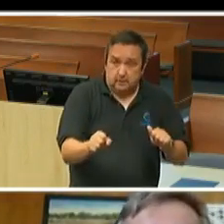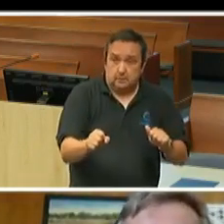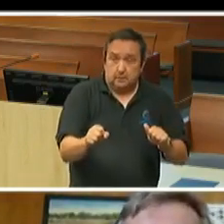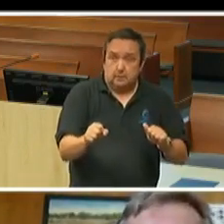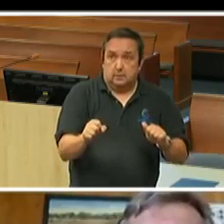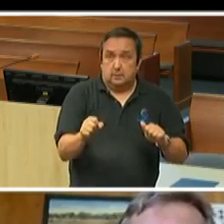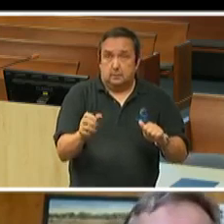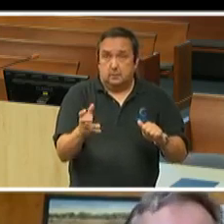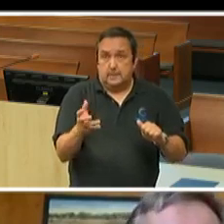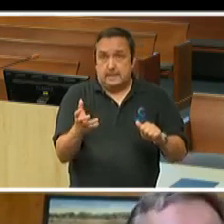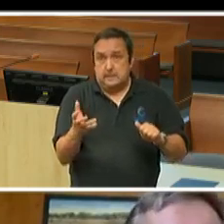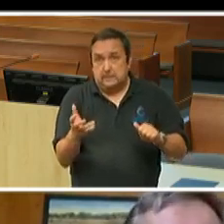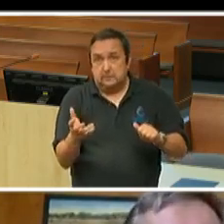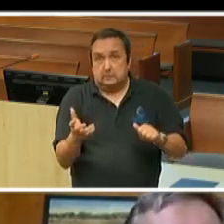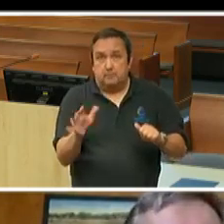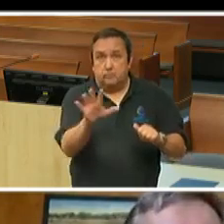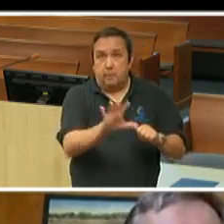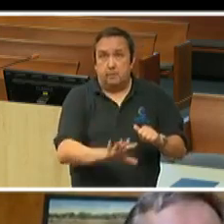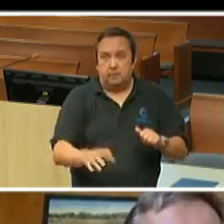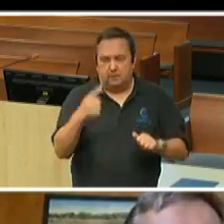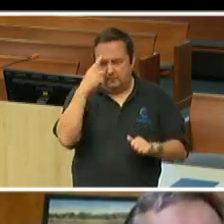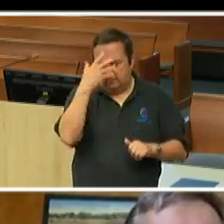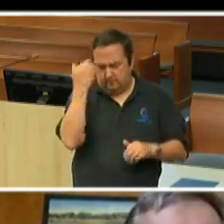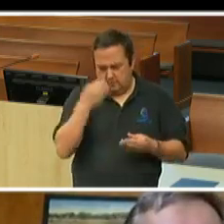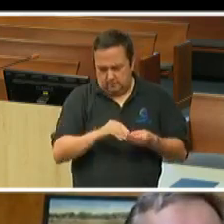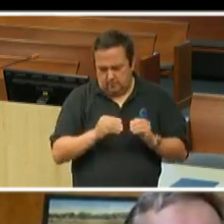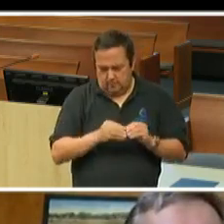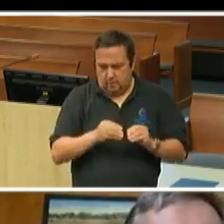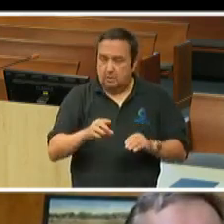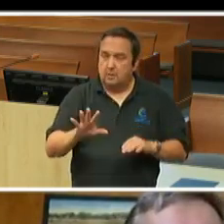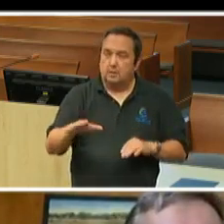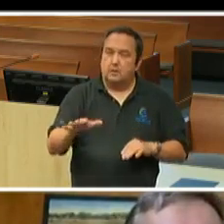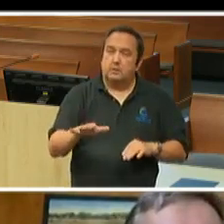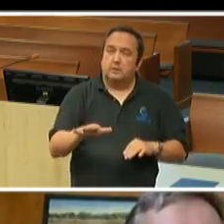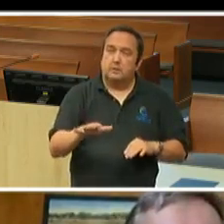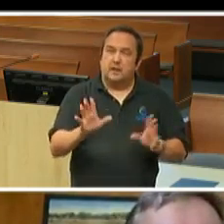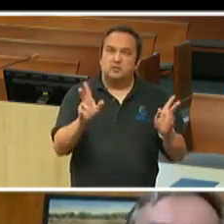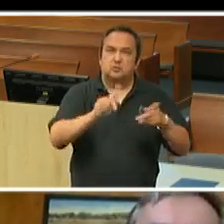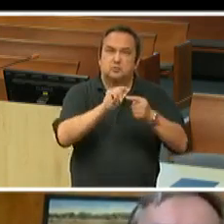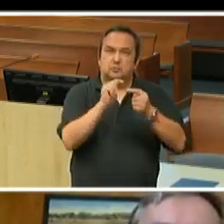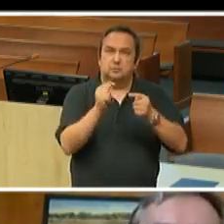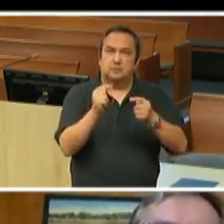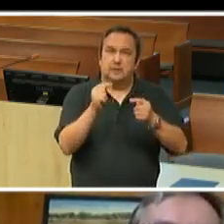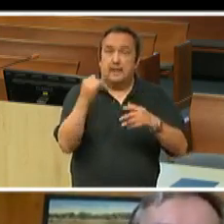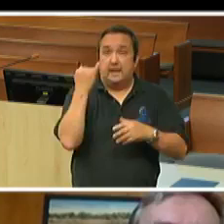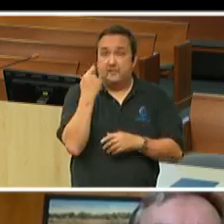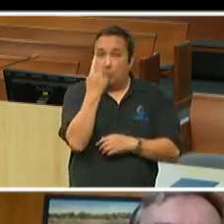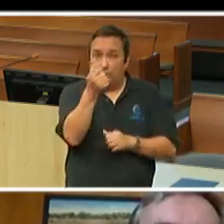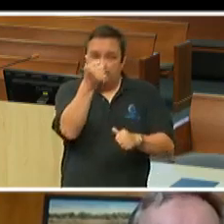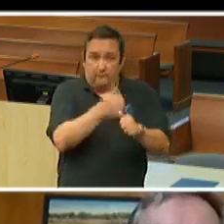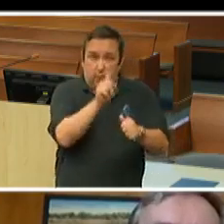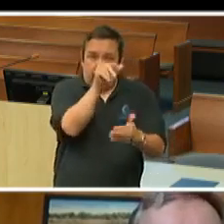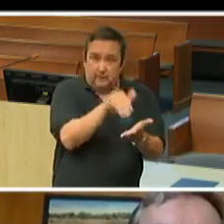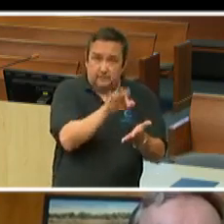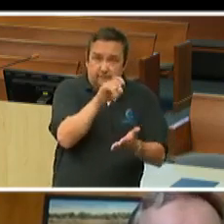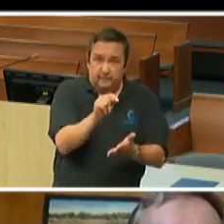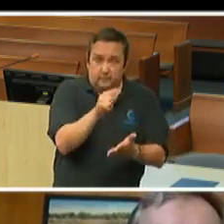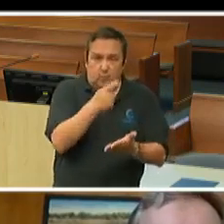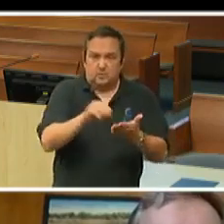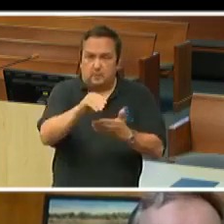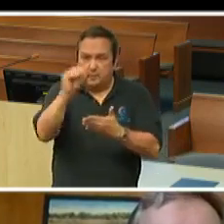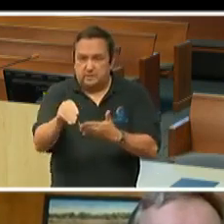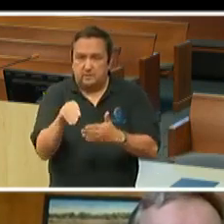be, I forgot your number already, but what, how does that trans, if we took one per 1,000 feet, what percentage of